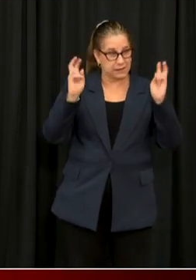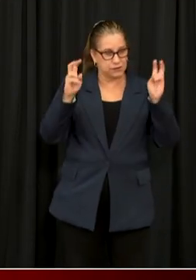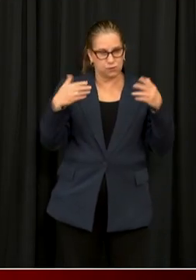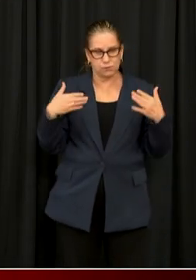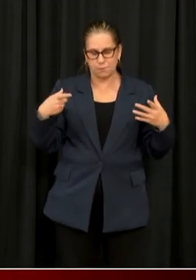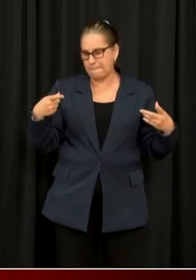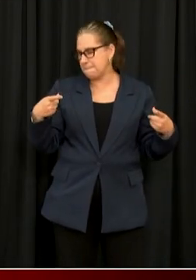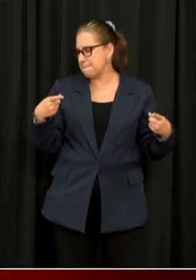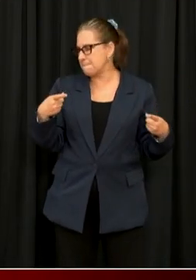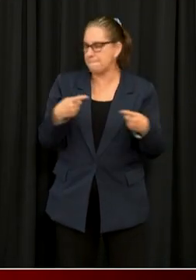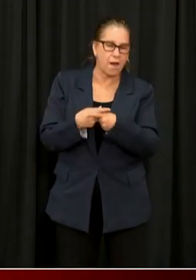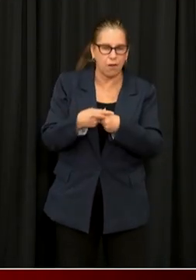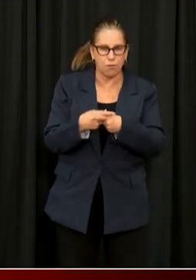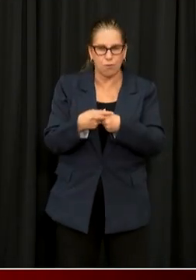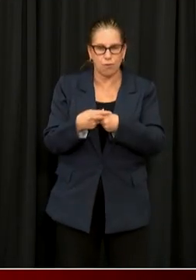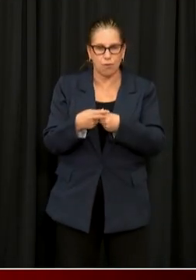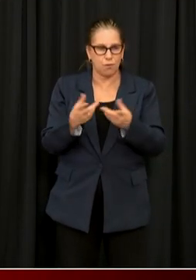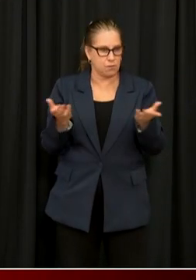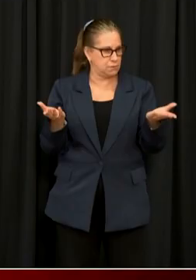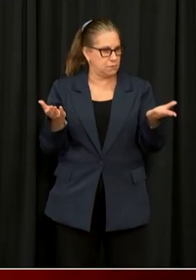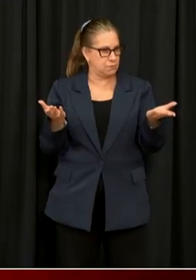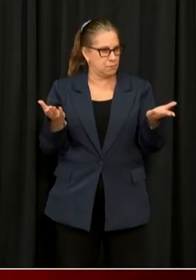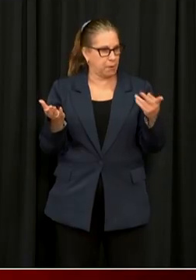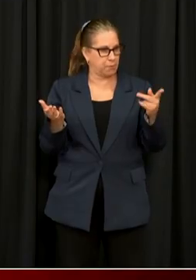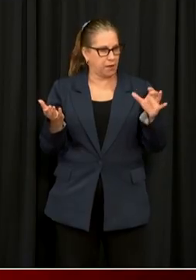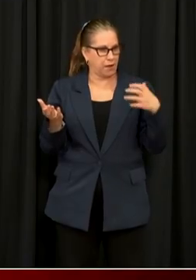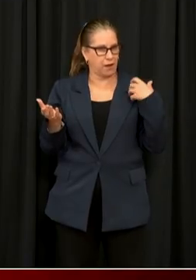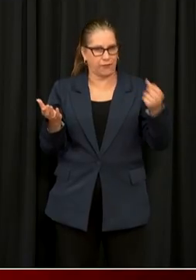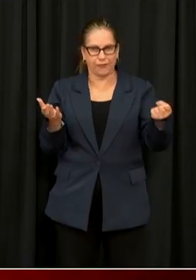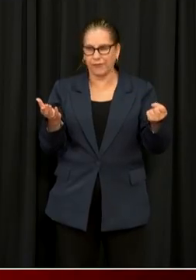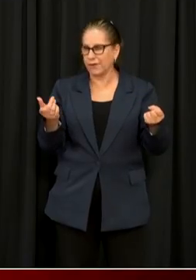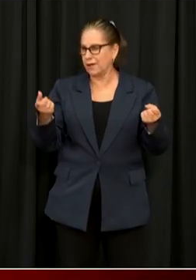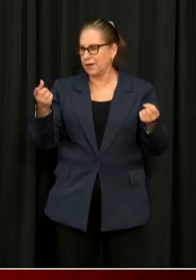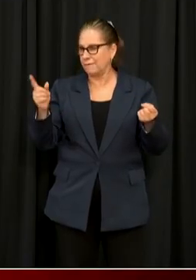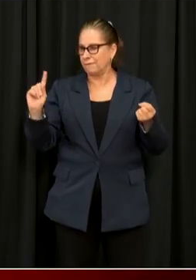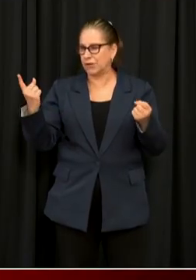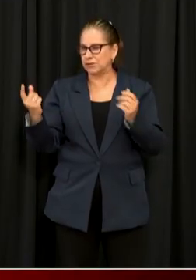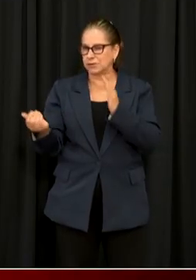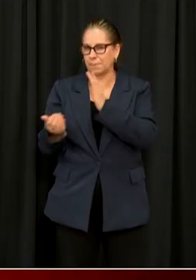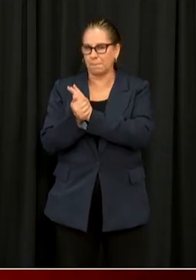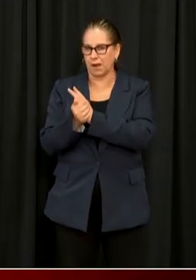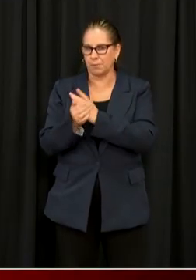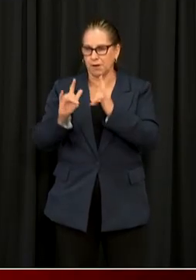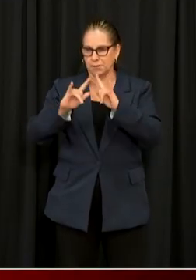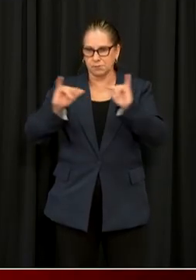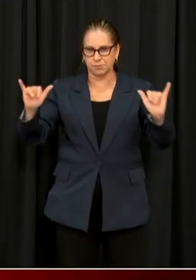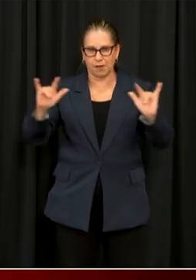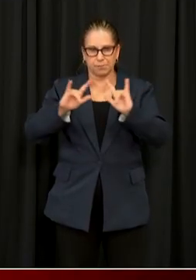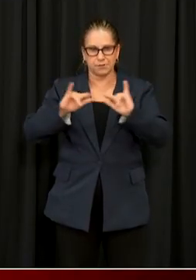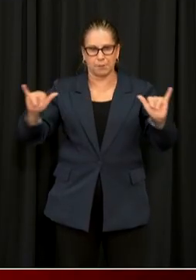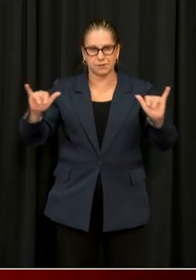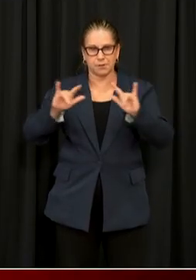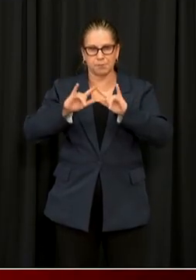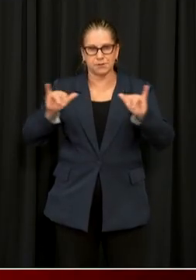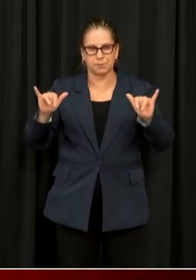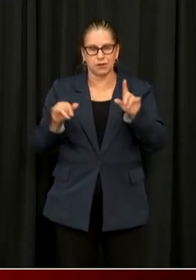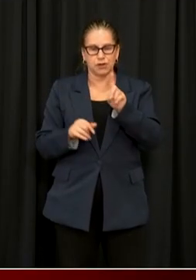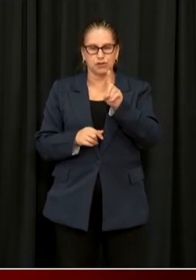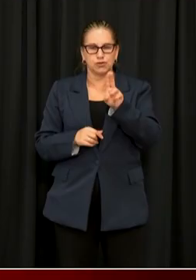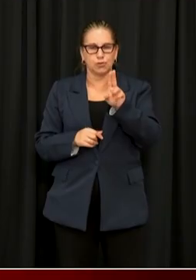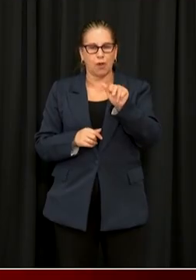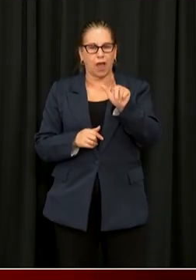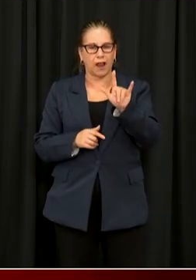we need to also understand that there is a duality here from a First Amendment perspective and the public